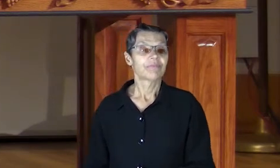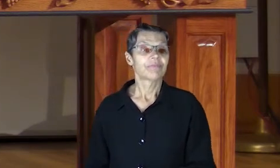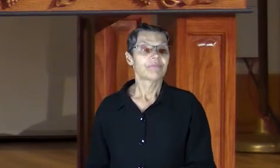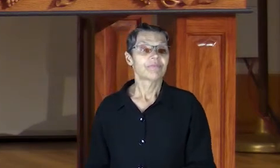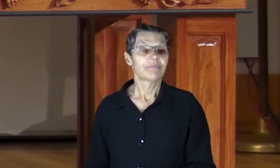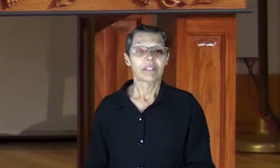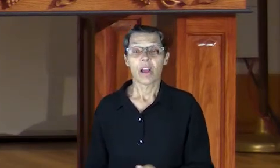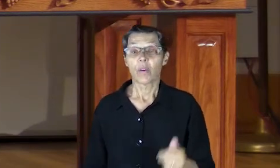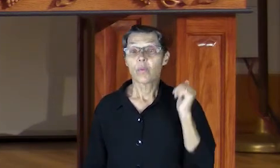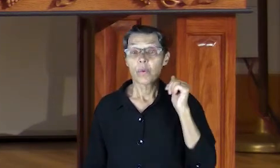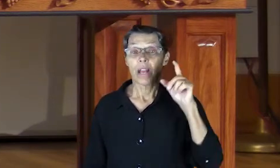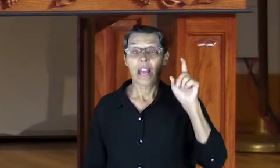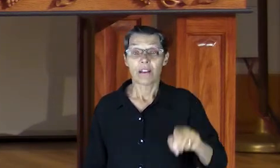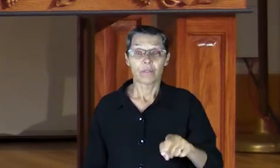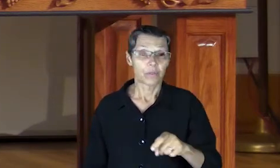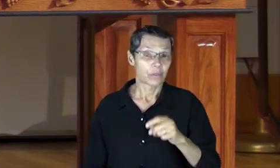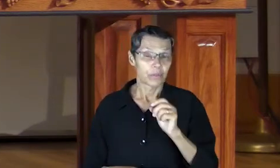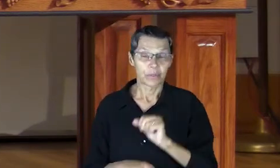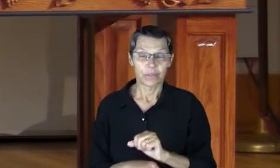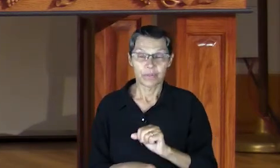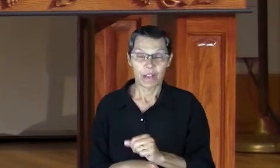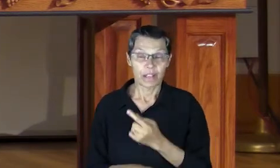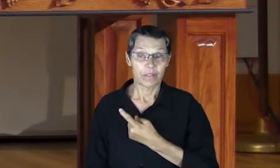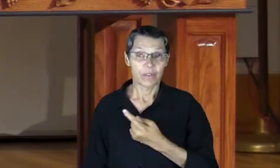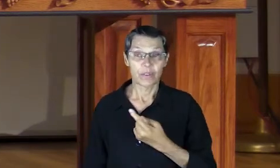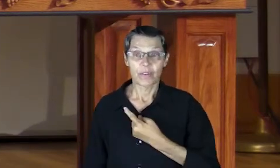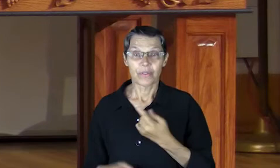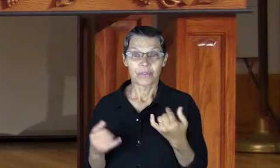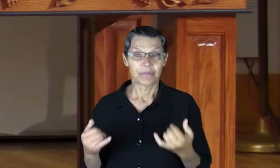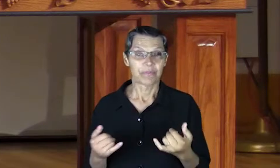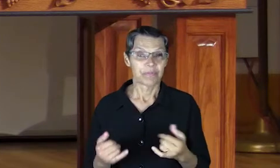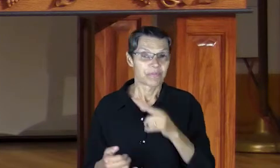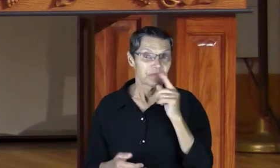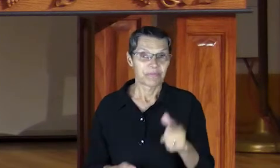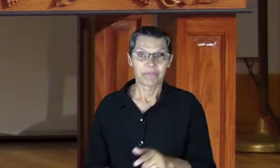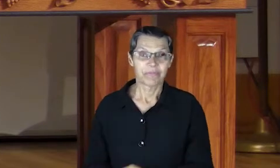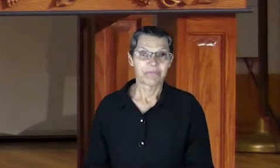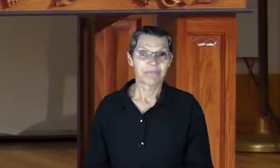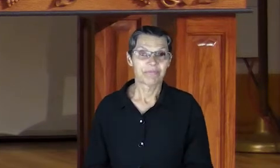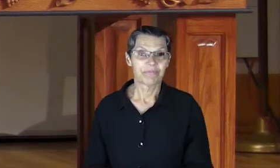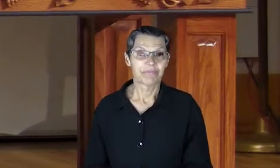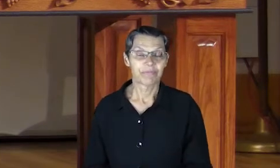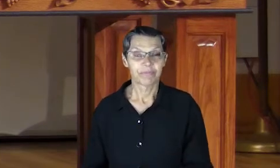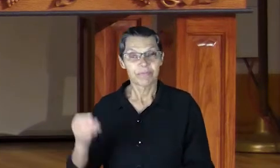then it won't be survival on my own. I will suddenly have help.